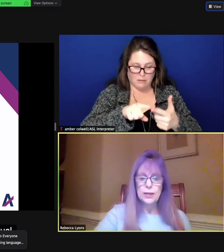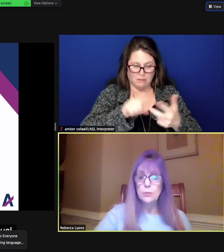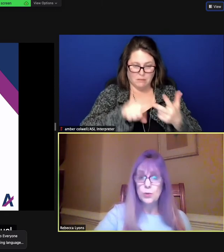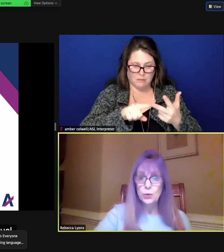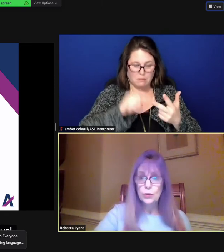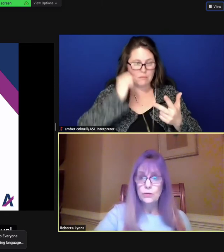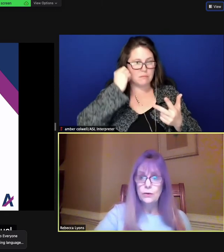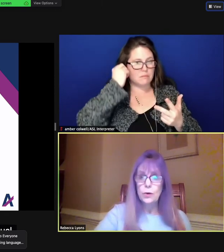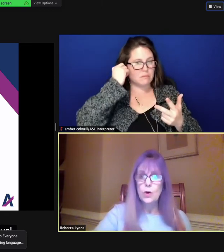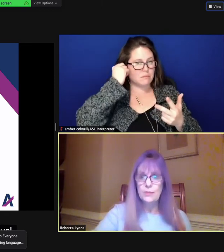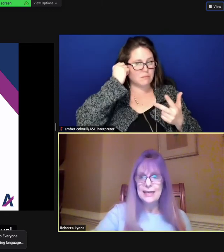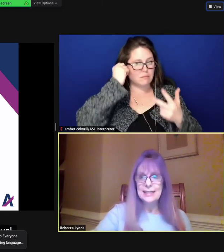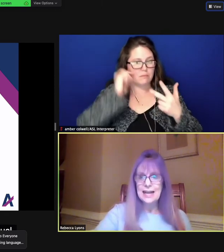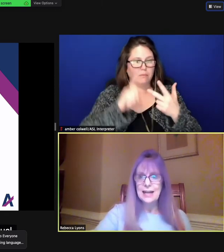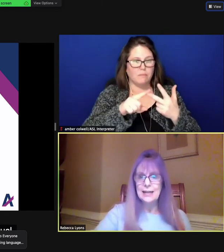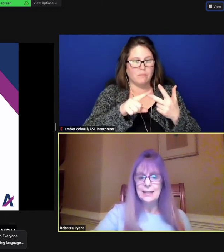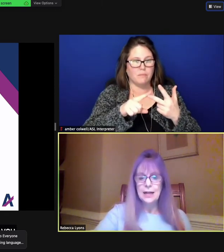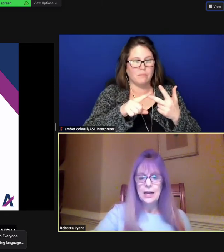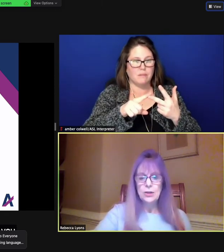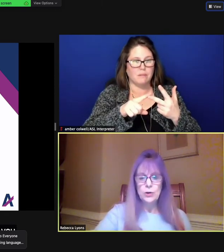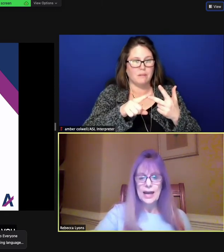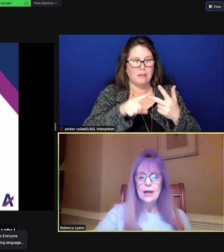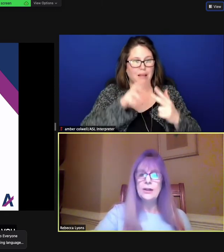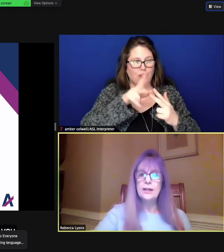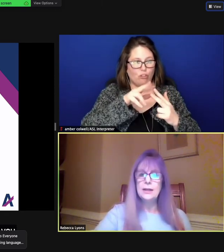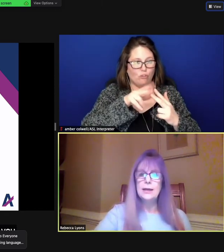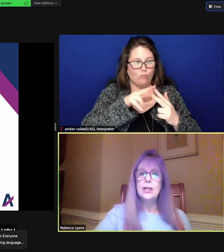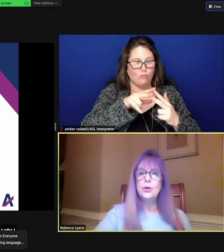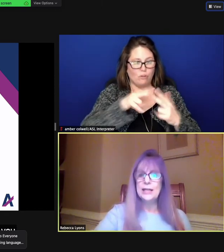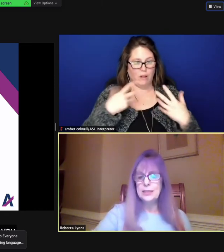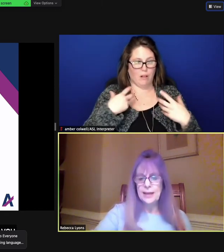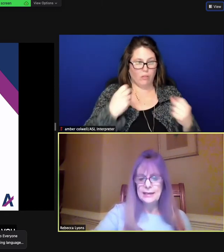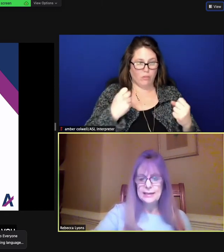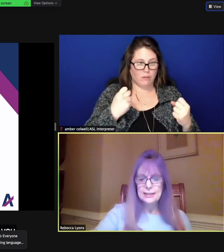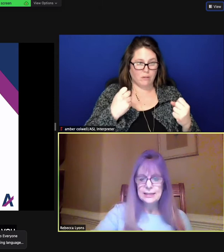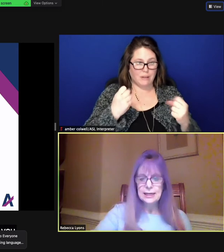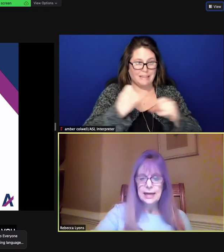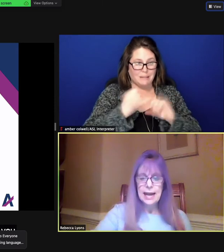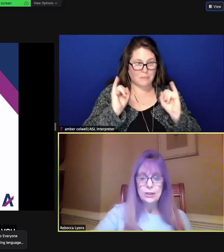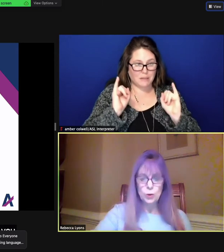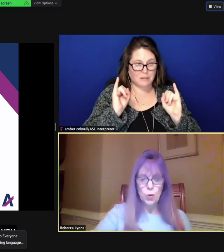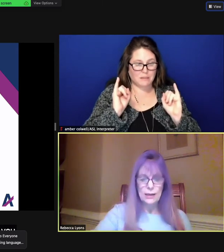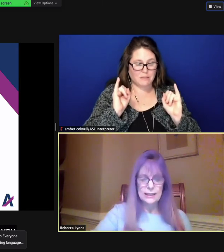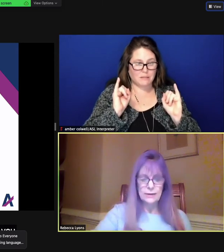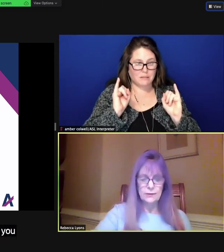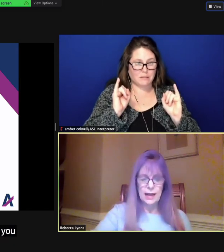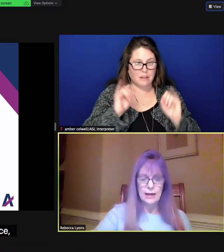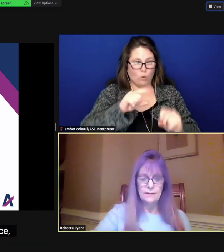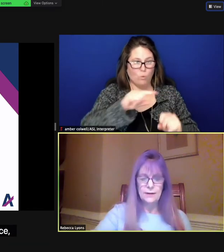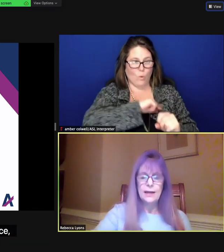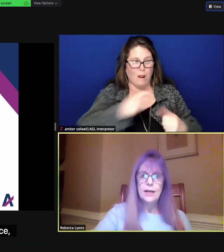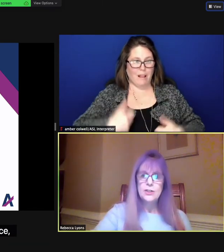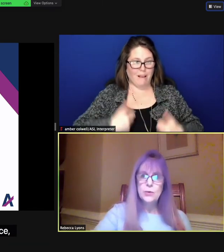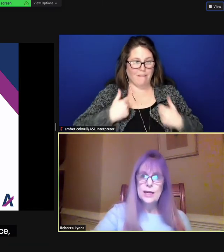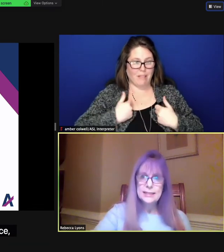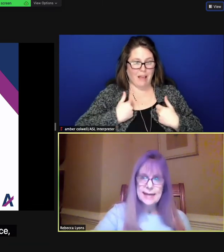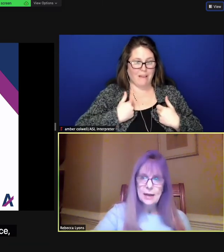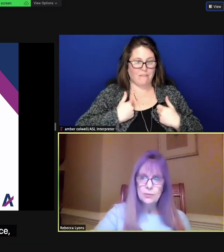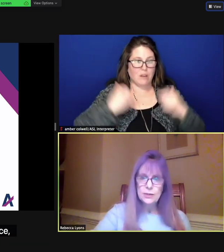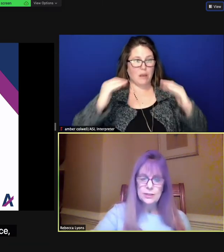you improve or maintain your health, your independence, and your quality of life.